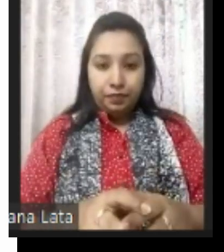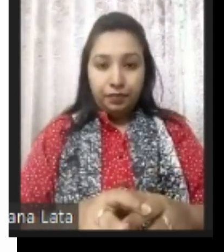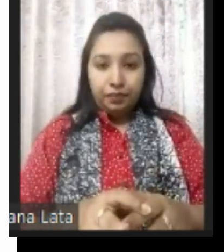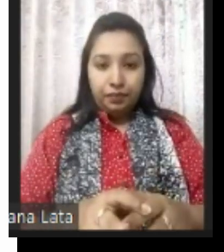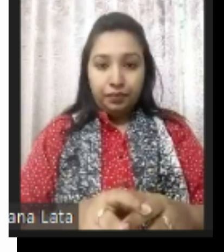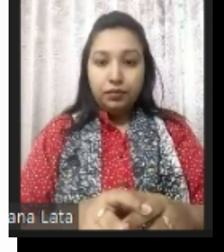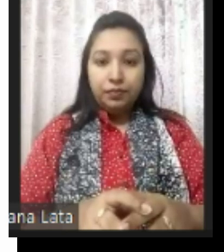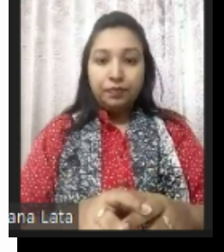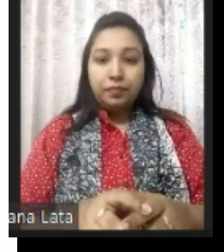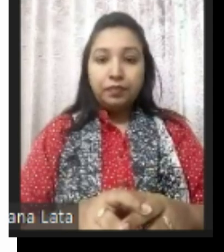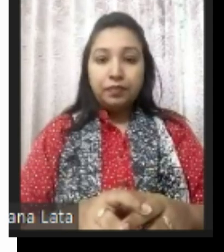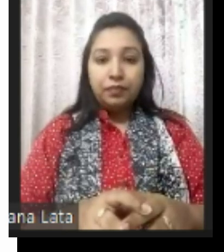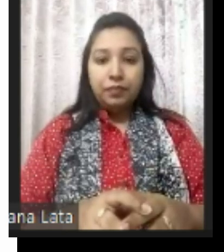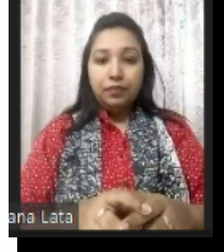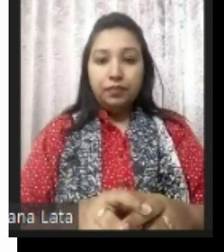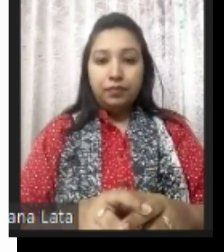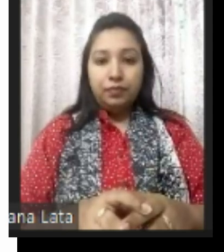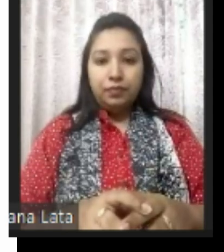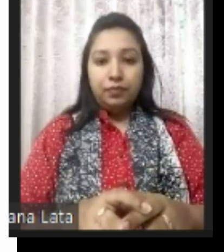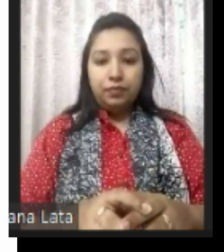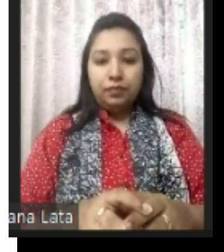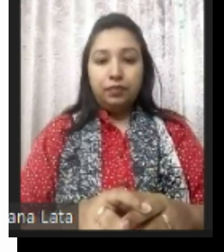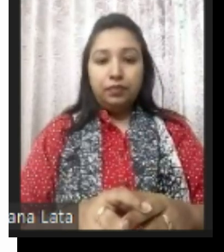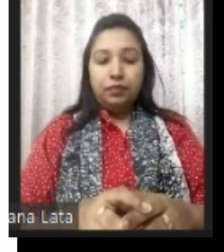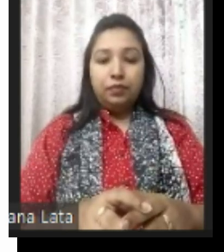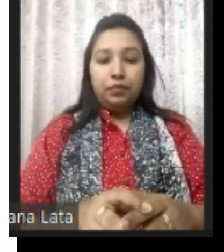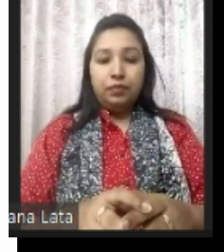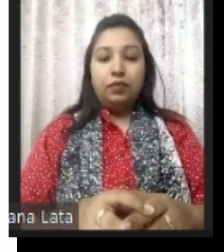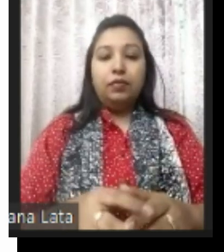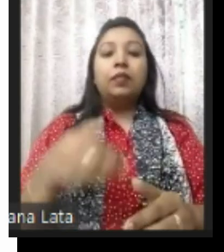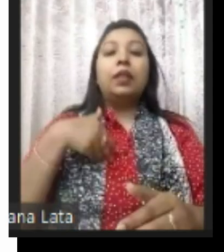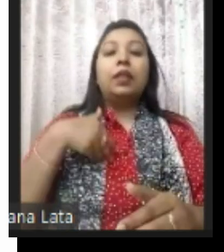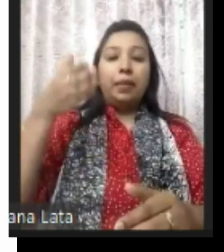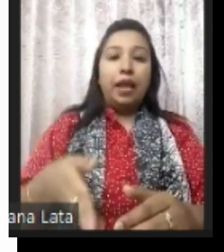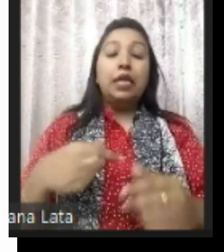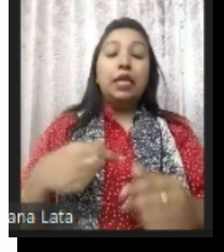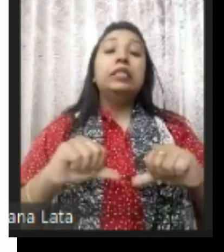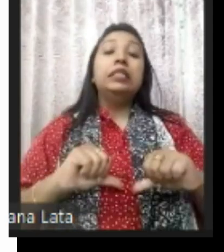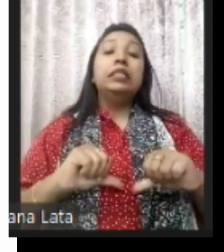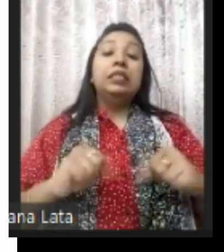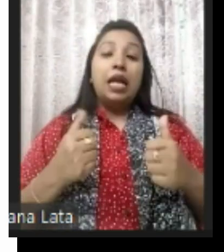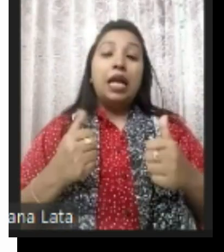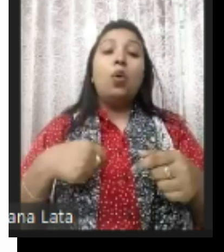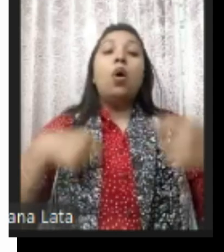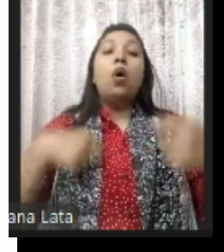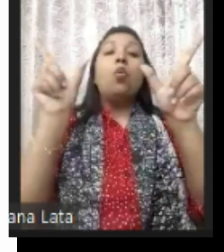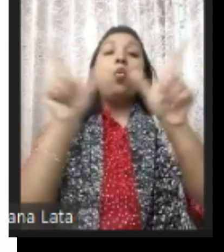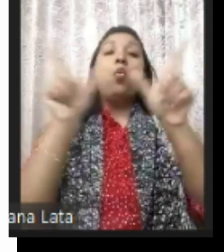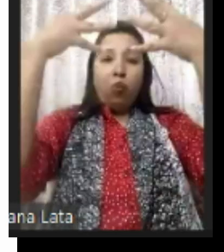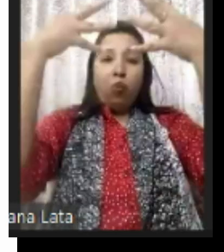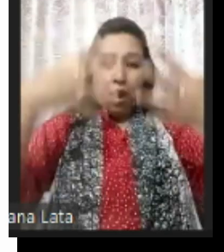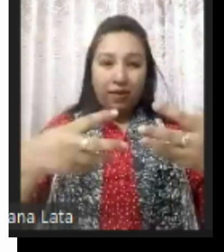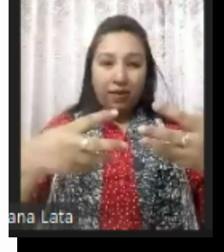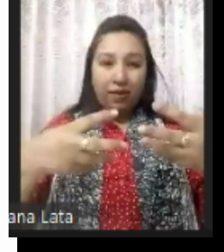like accessibility. We are now developed National Web Accessibility Guideline that is drafted,